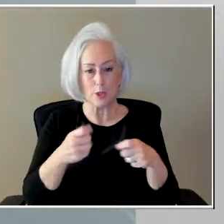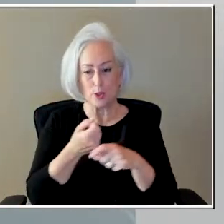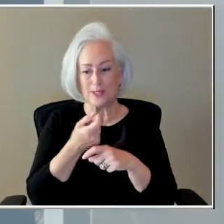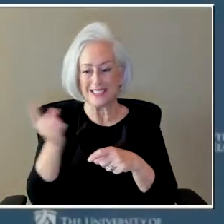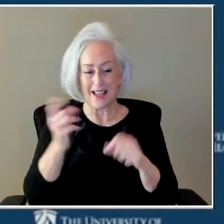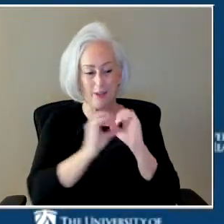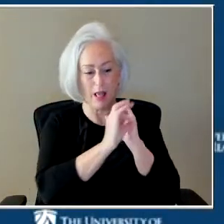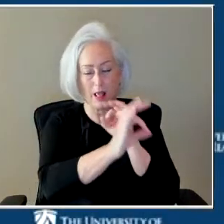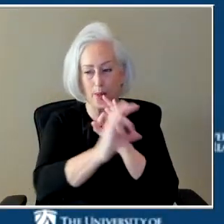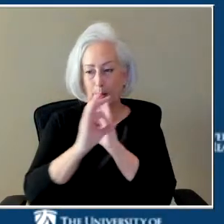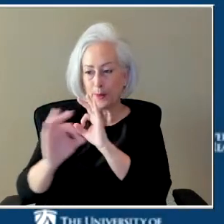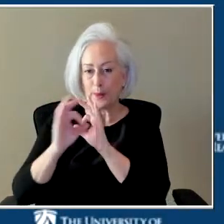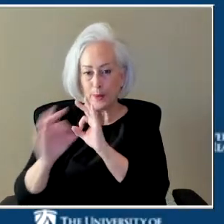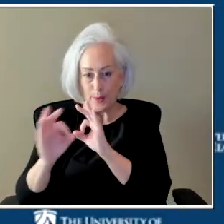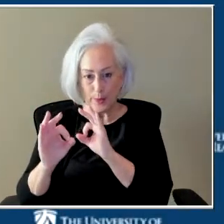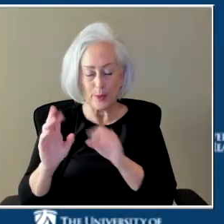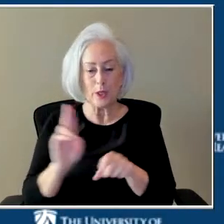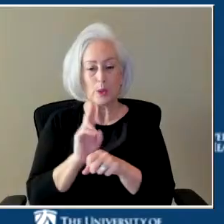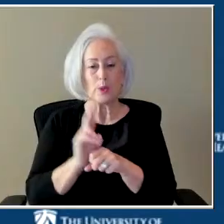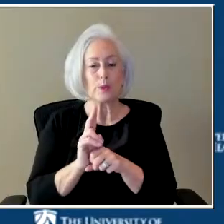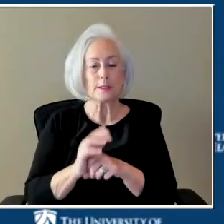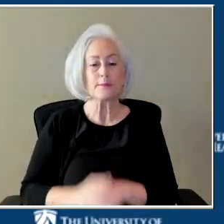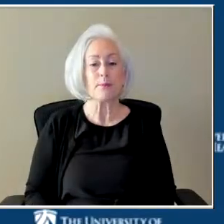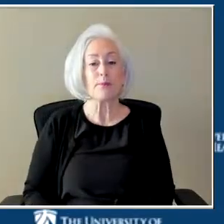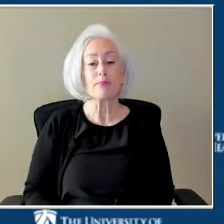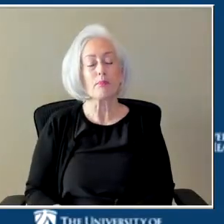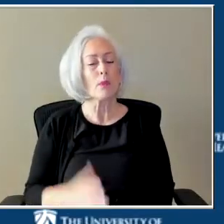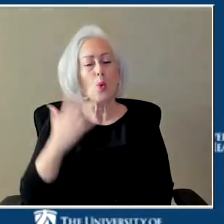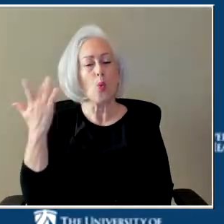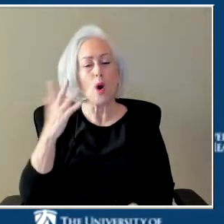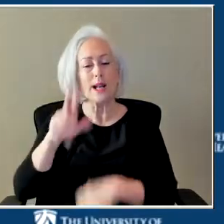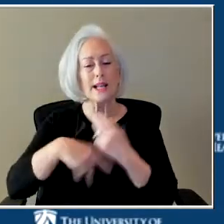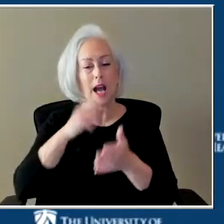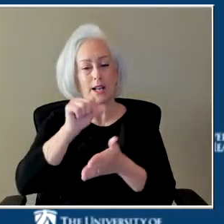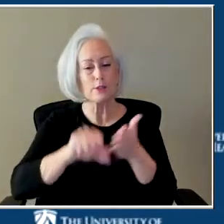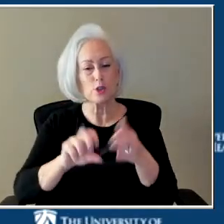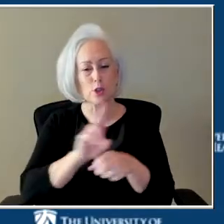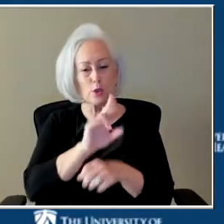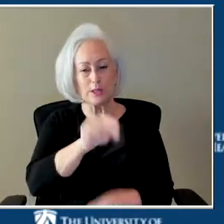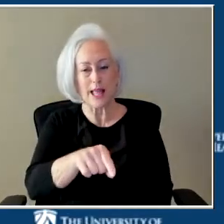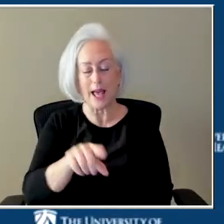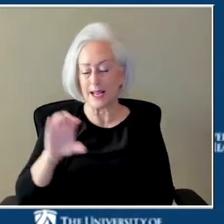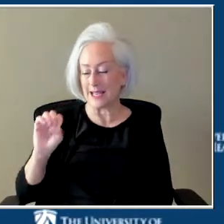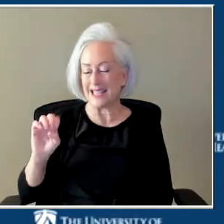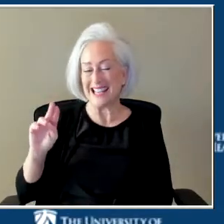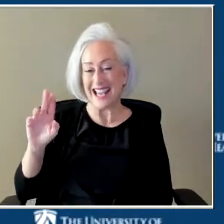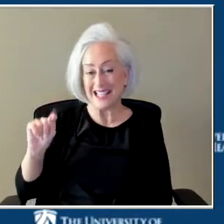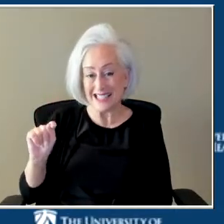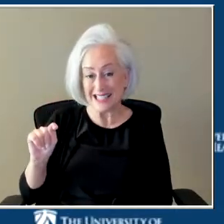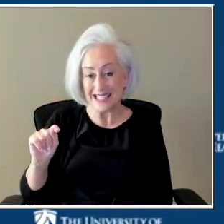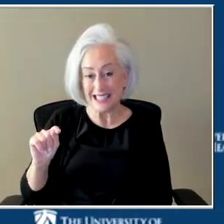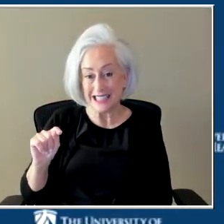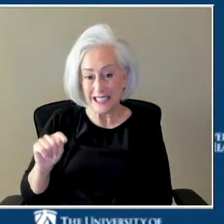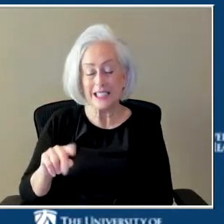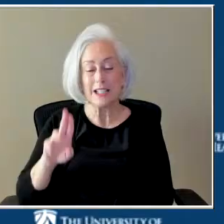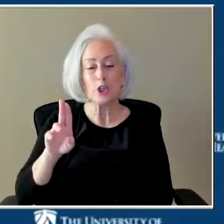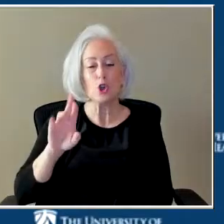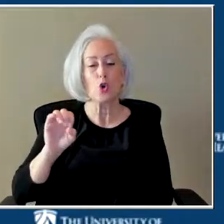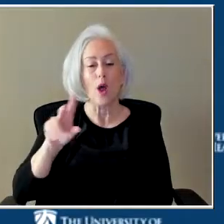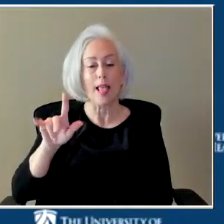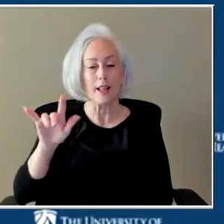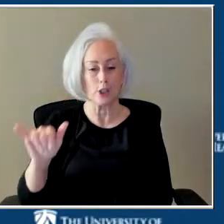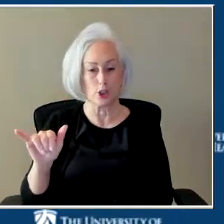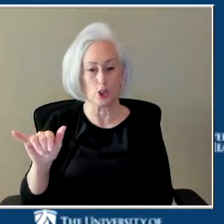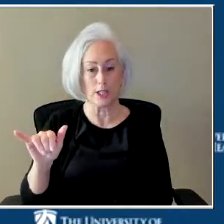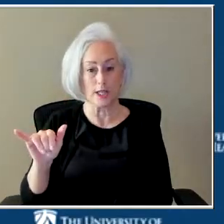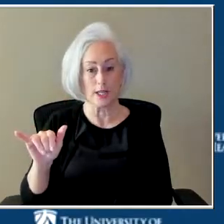Well, currently we use this robot in ENT and in urology. For the ENT procedures, we